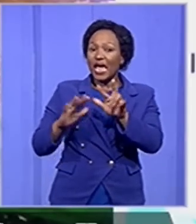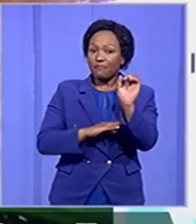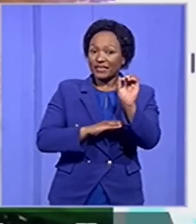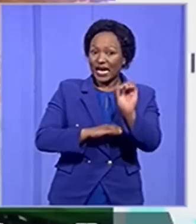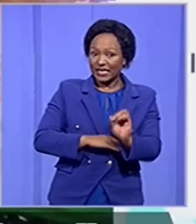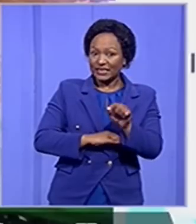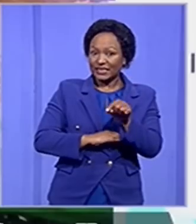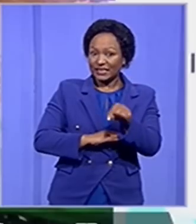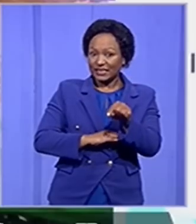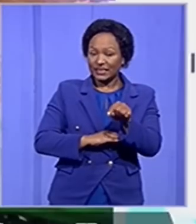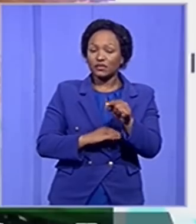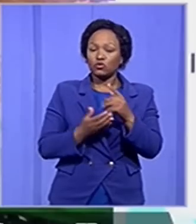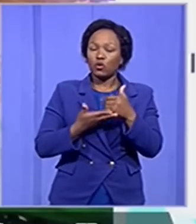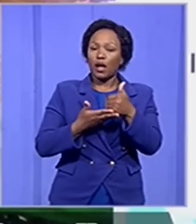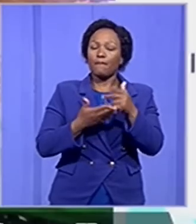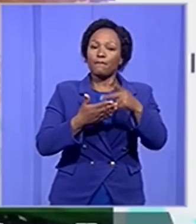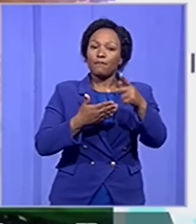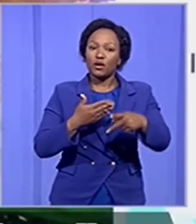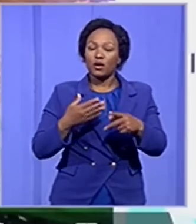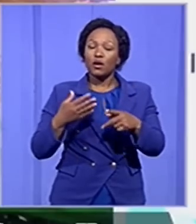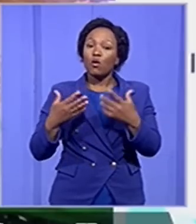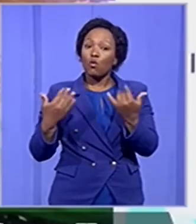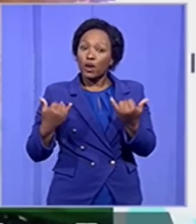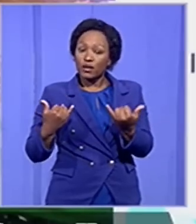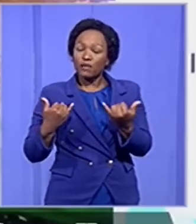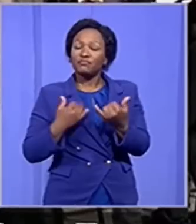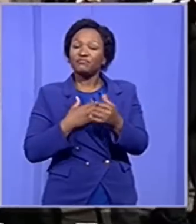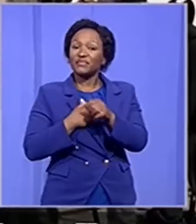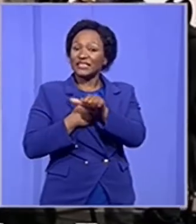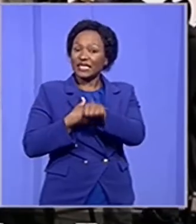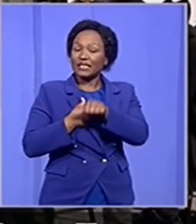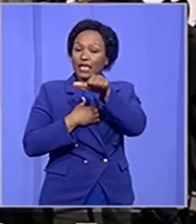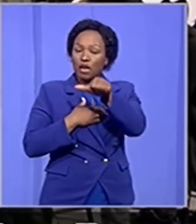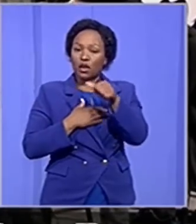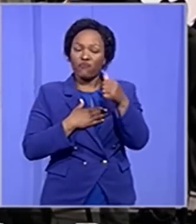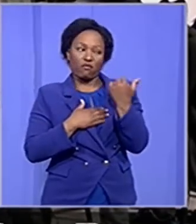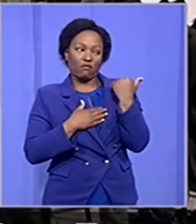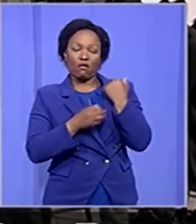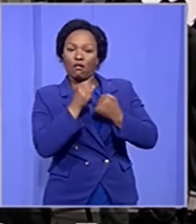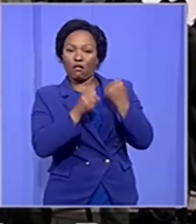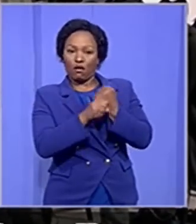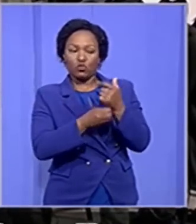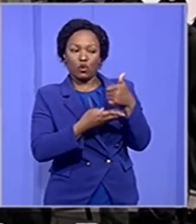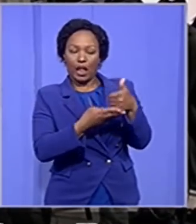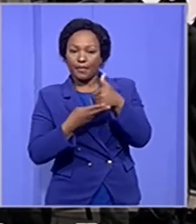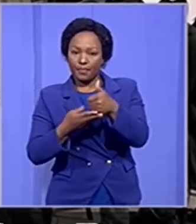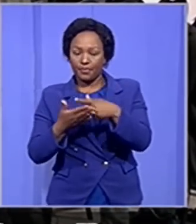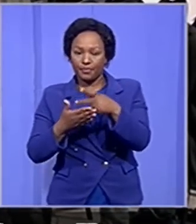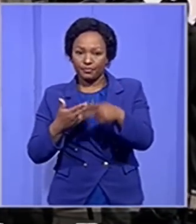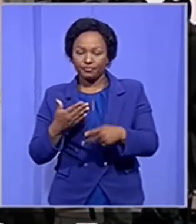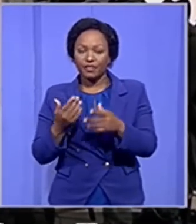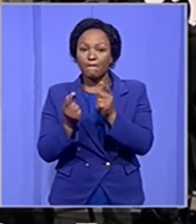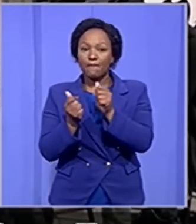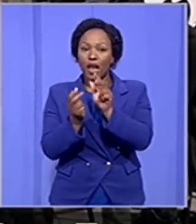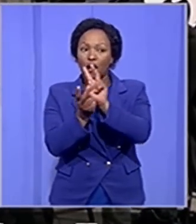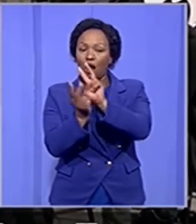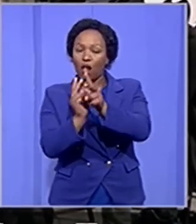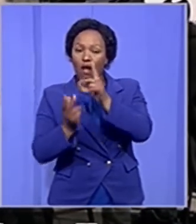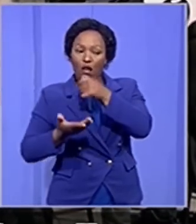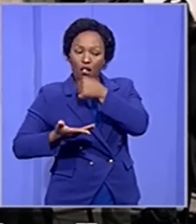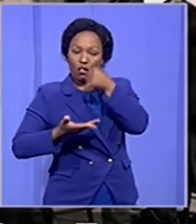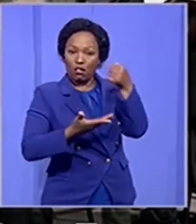go thusa diporojeke di le 13 mo dingwageng di le 8 tse di fetileng. Ntlha ya go adima dinaga madi go ya